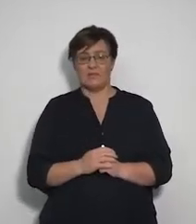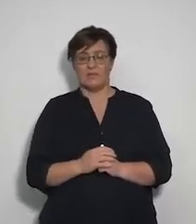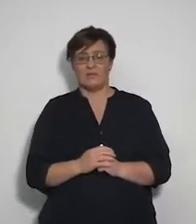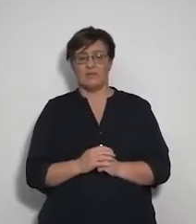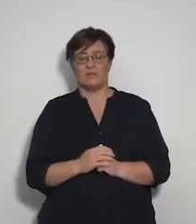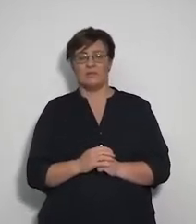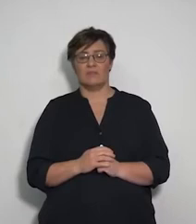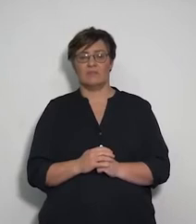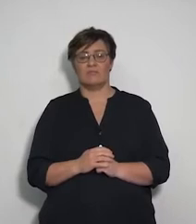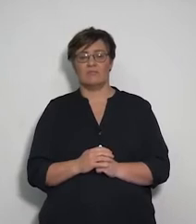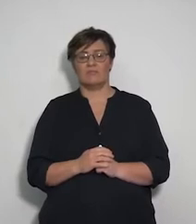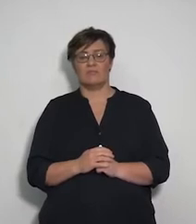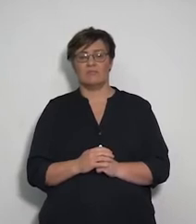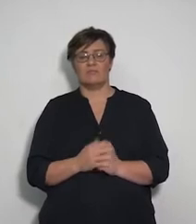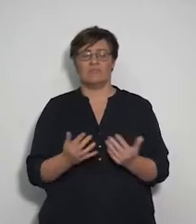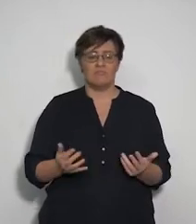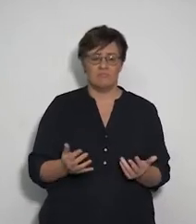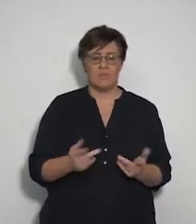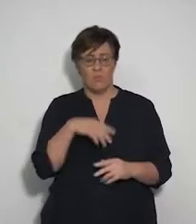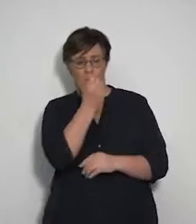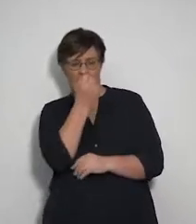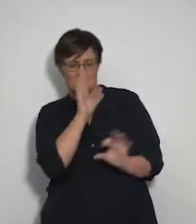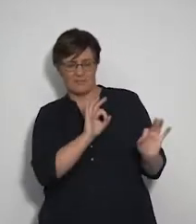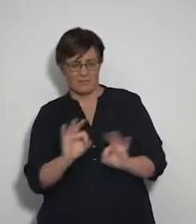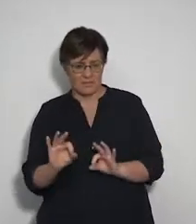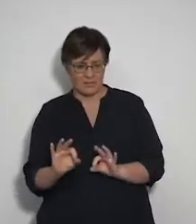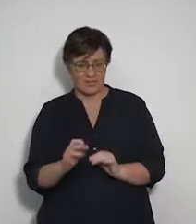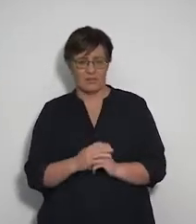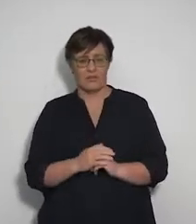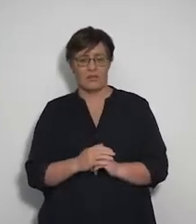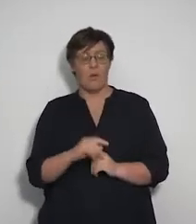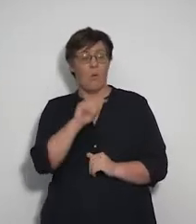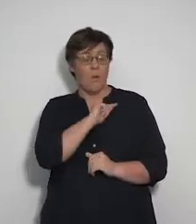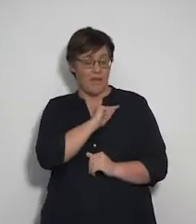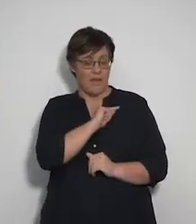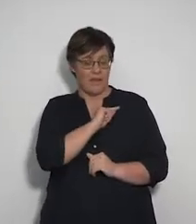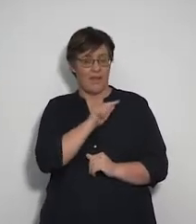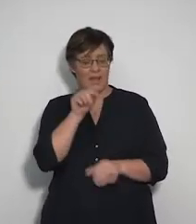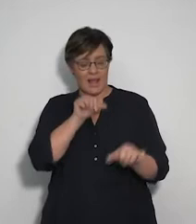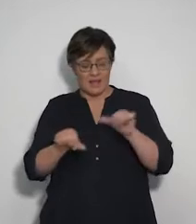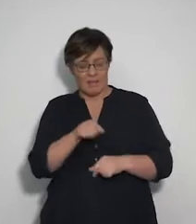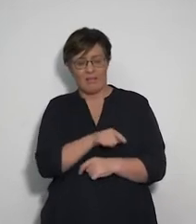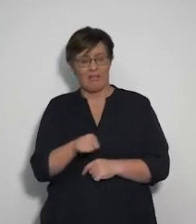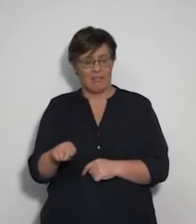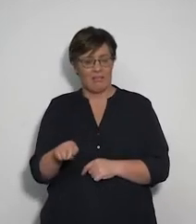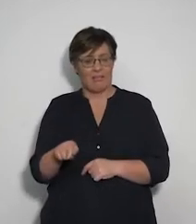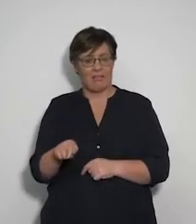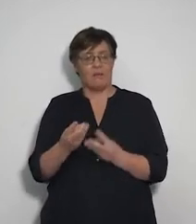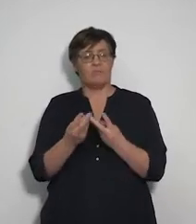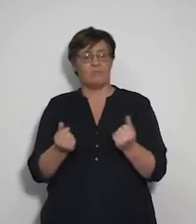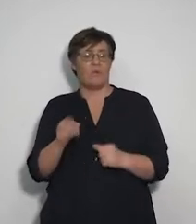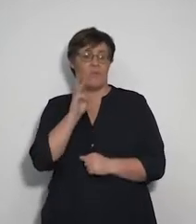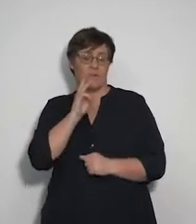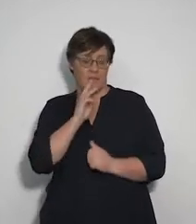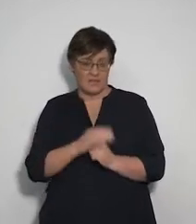arrive, at some kind of understanding is that why do these chemicals actually dissolve in